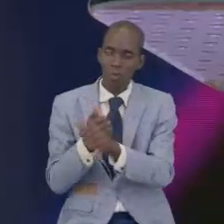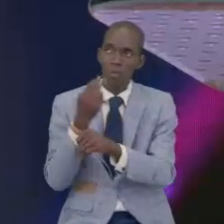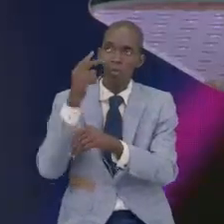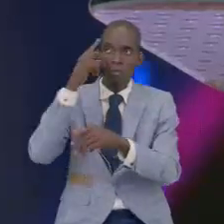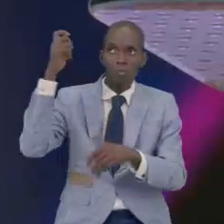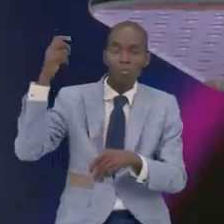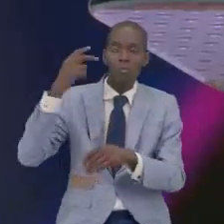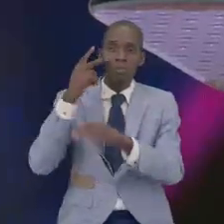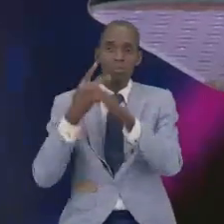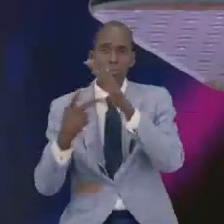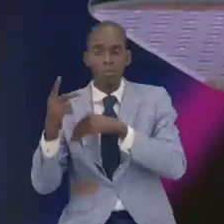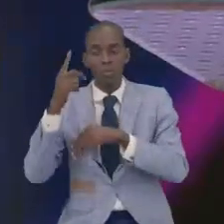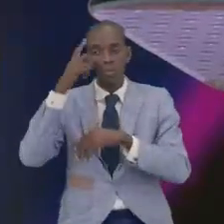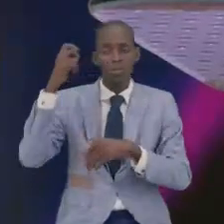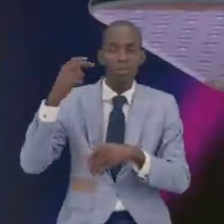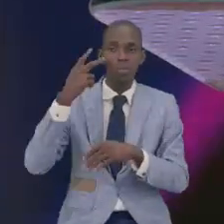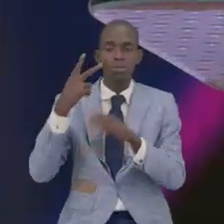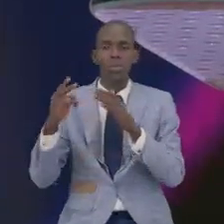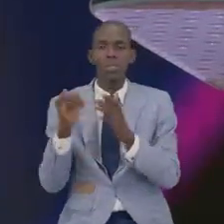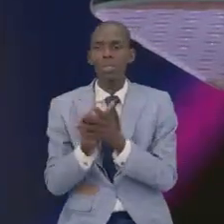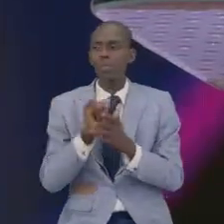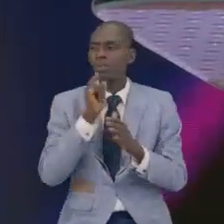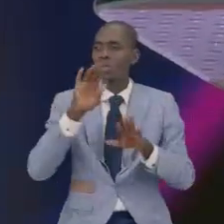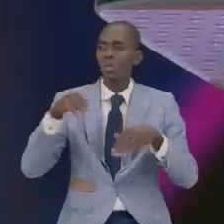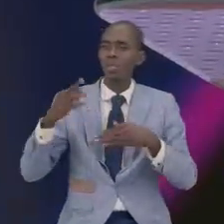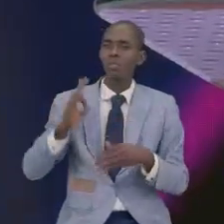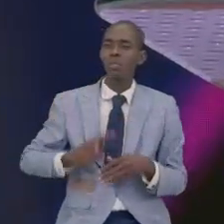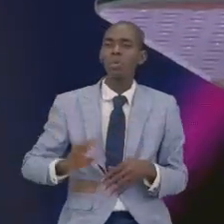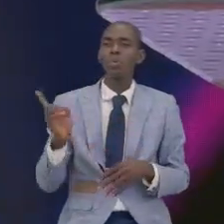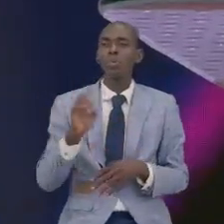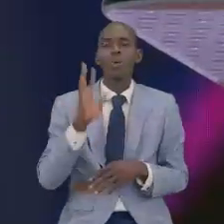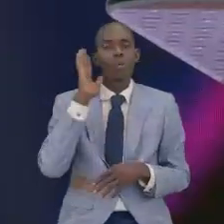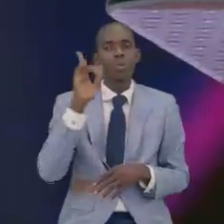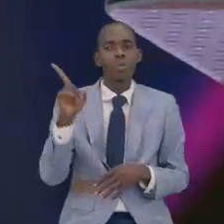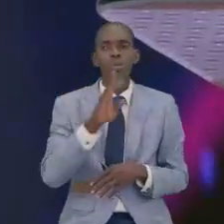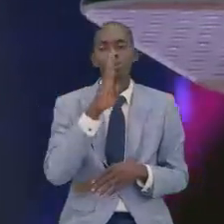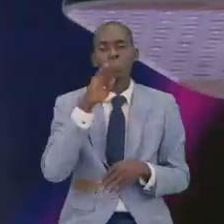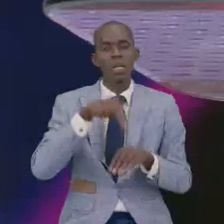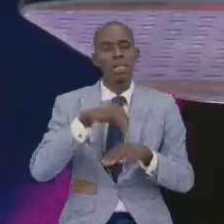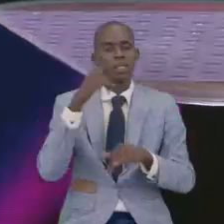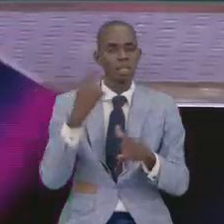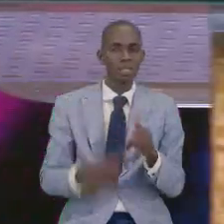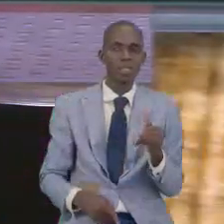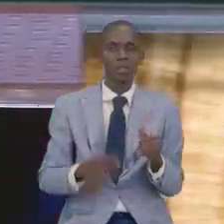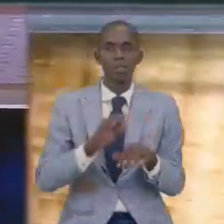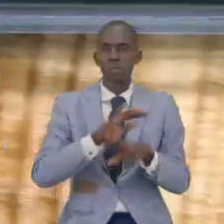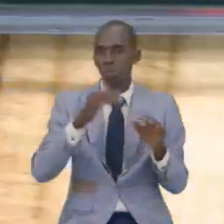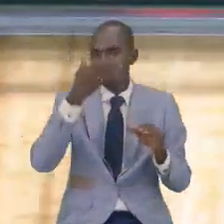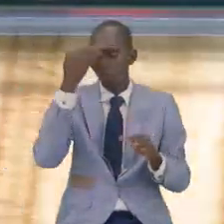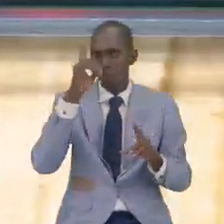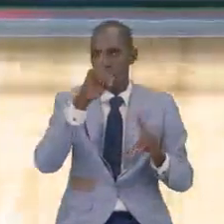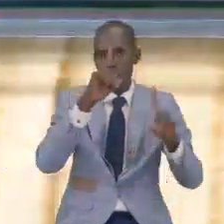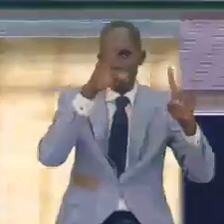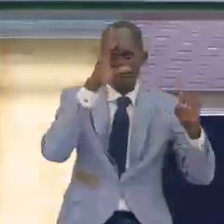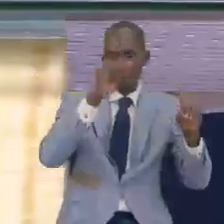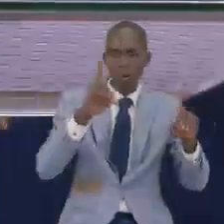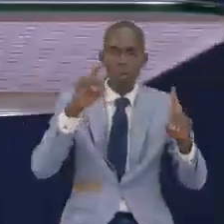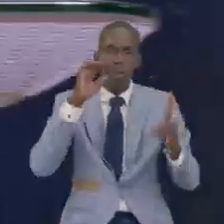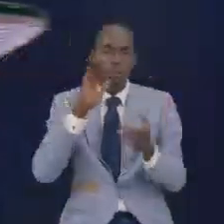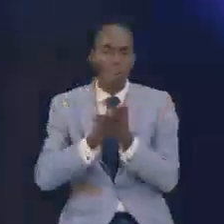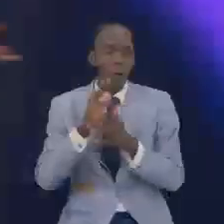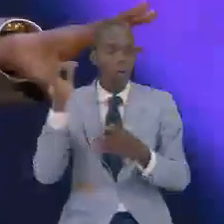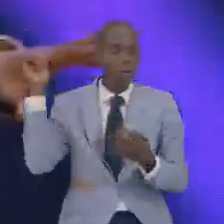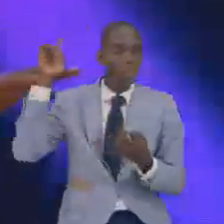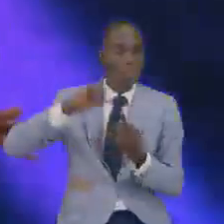and things that do not profit, where are we going to spend eternity? And don't forget, one man, one wife, until death do us part. If